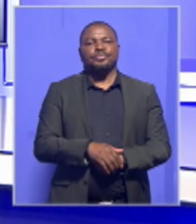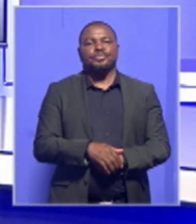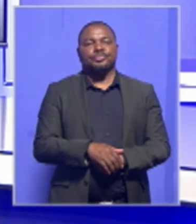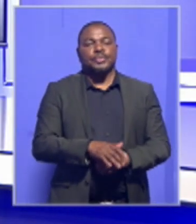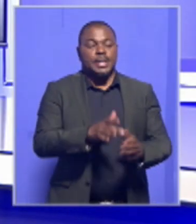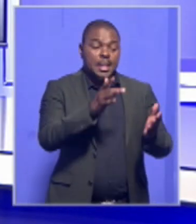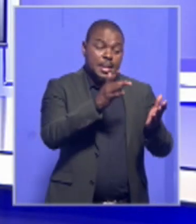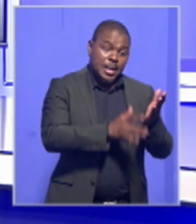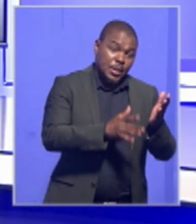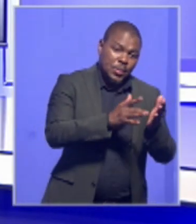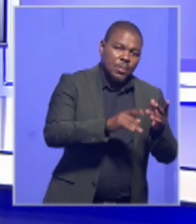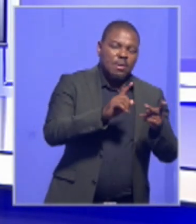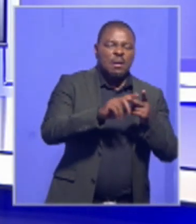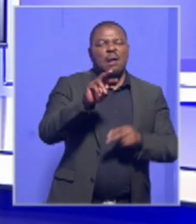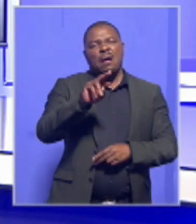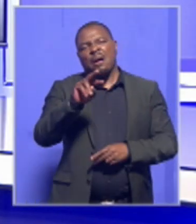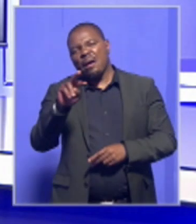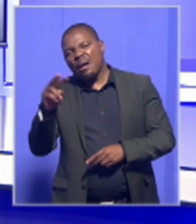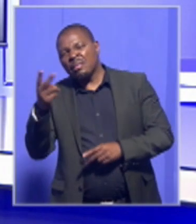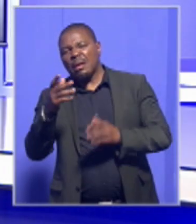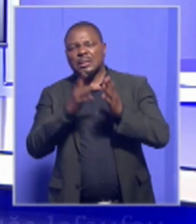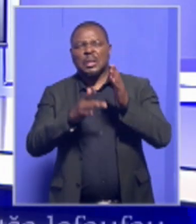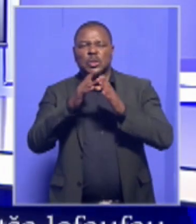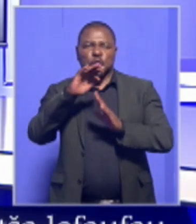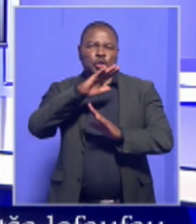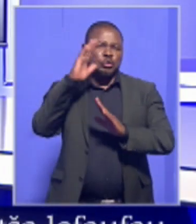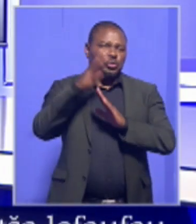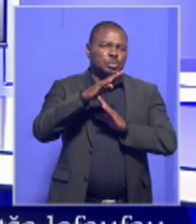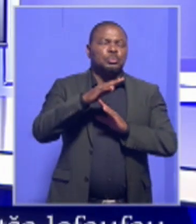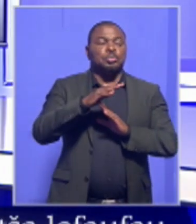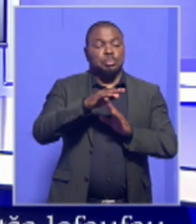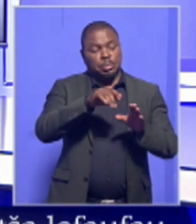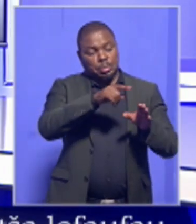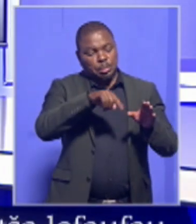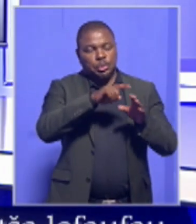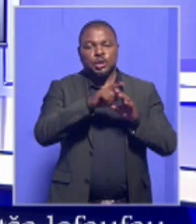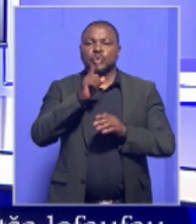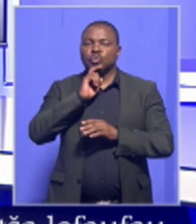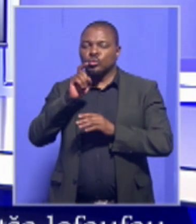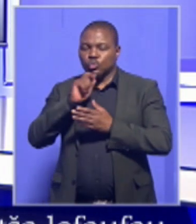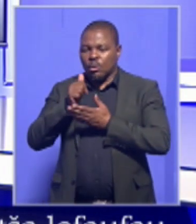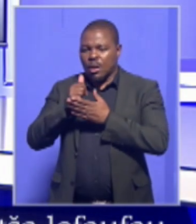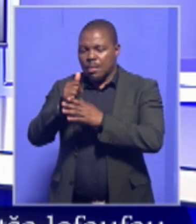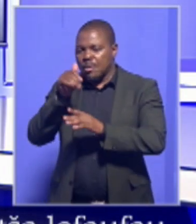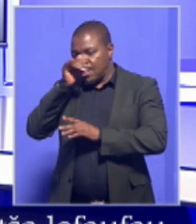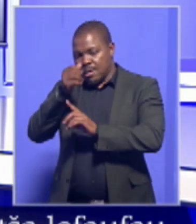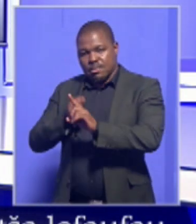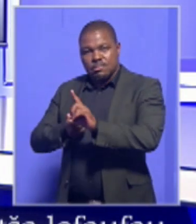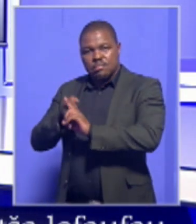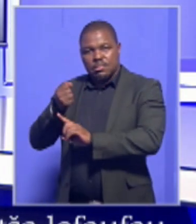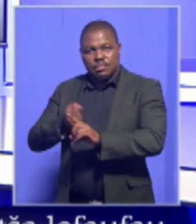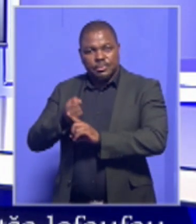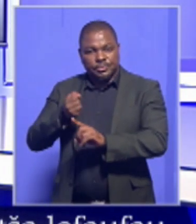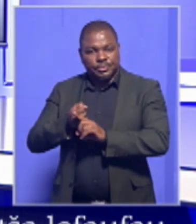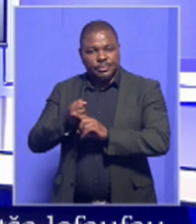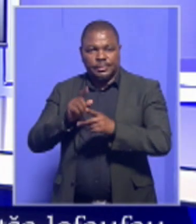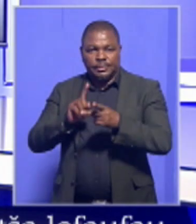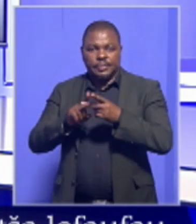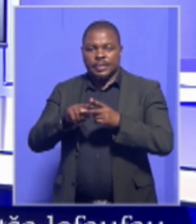Technology le didirišwa tše dingwe tša technology ya maemo a godimo di šomišwa go thibela bosenyi ka mellwaneng go